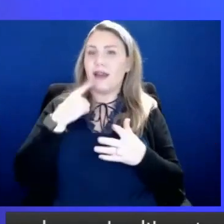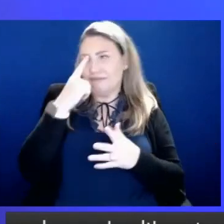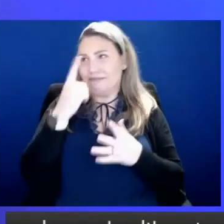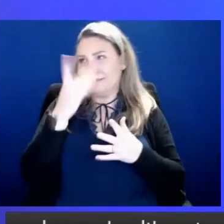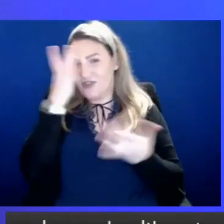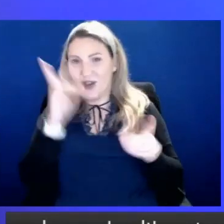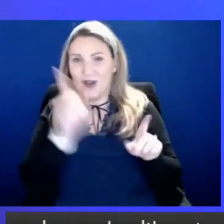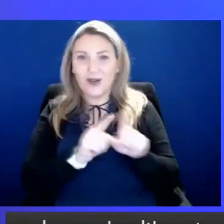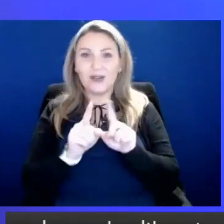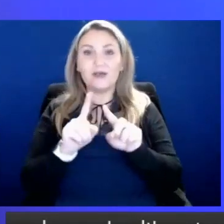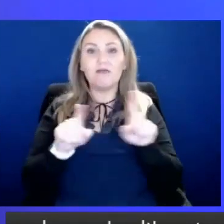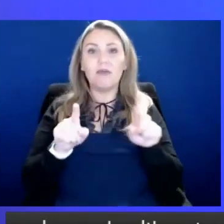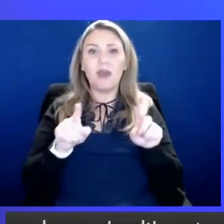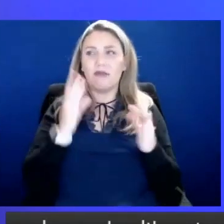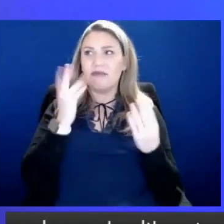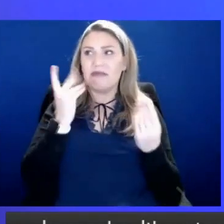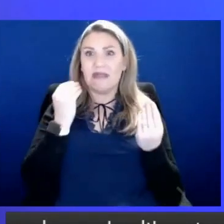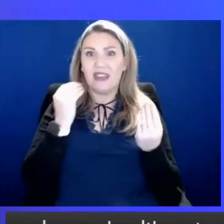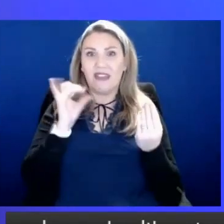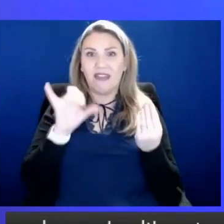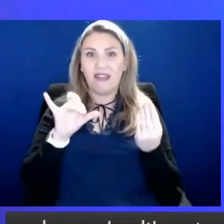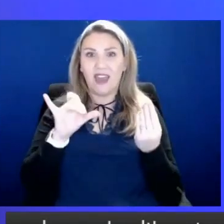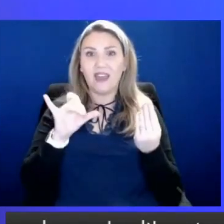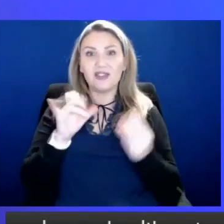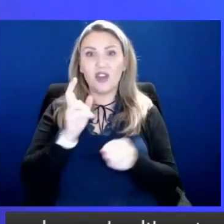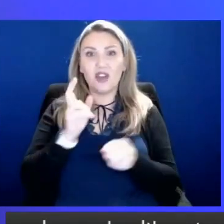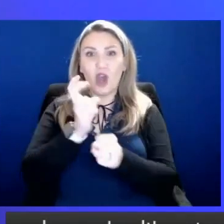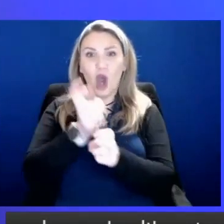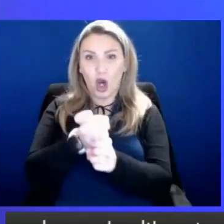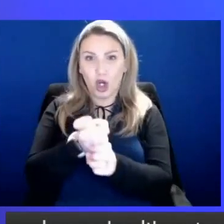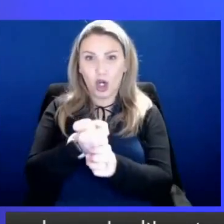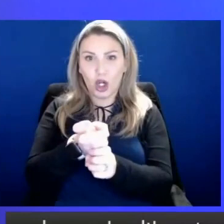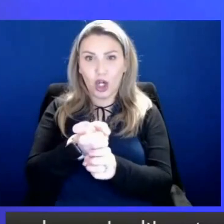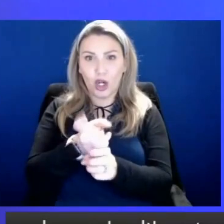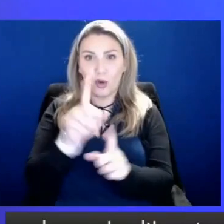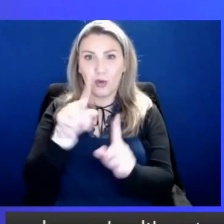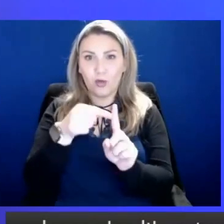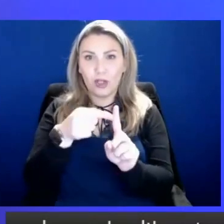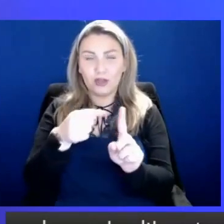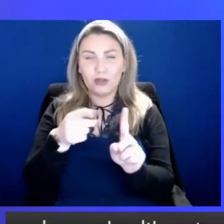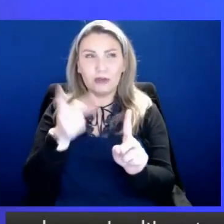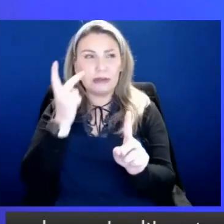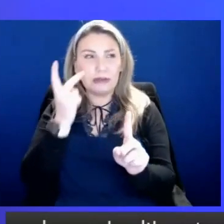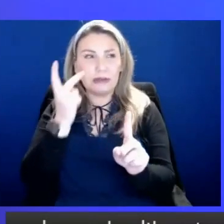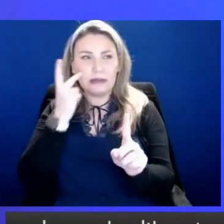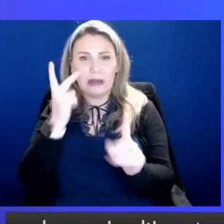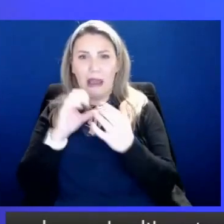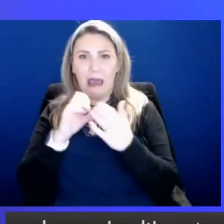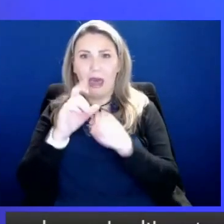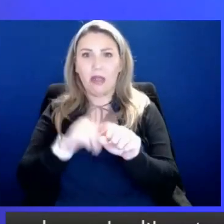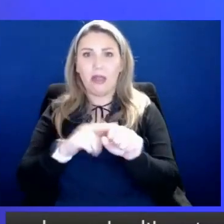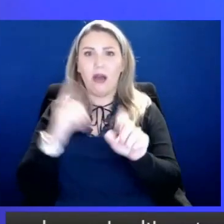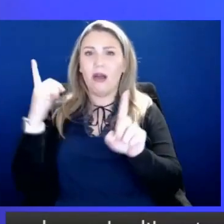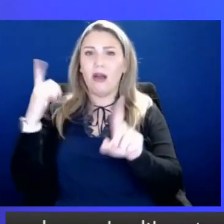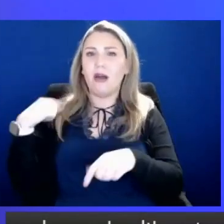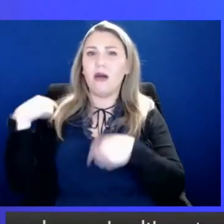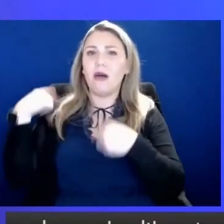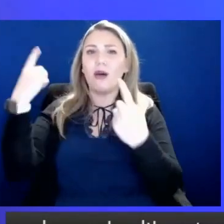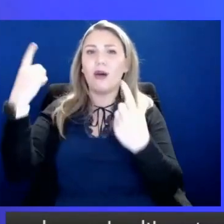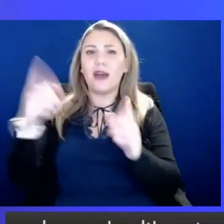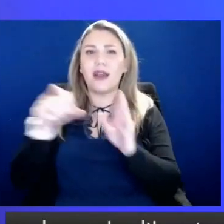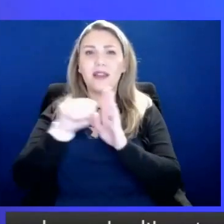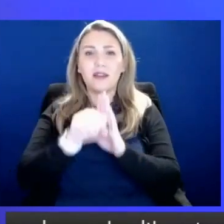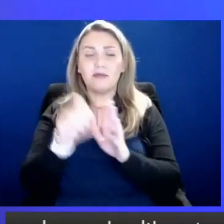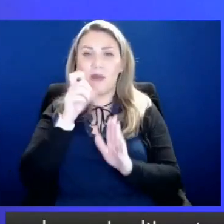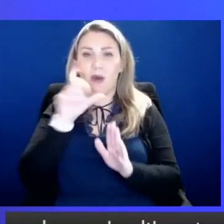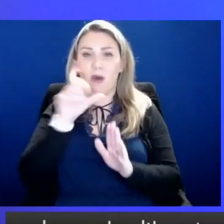like, that makes it hard sometimes, because when you look at how long they've experienced some of these symptoms, and not just the brain fog, but